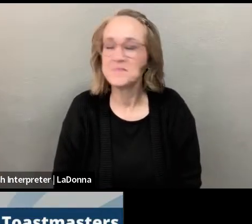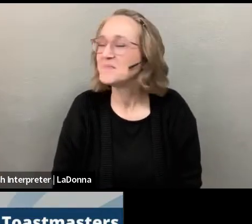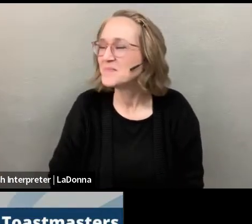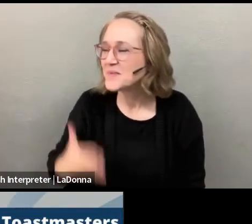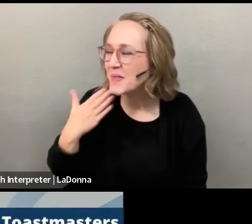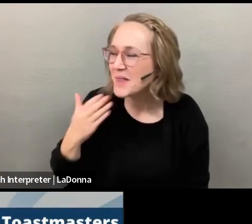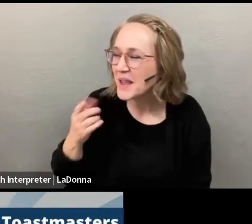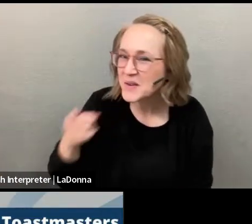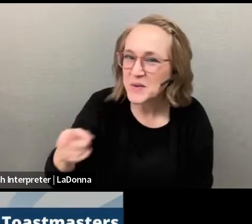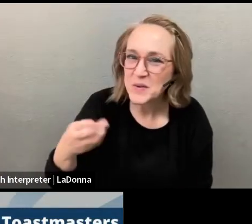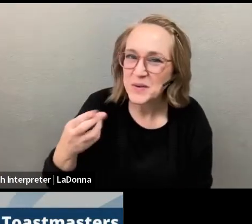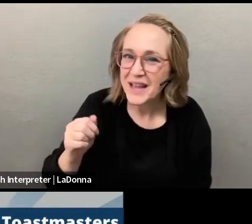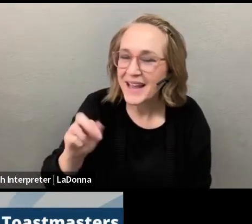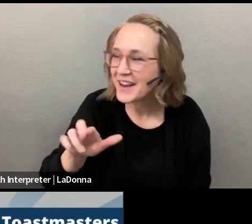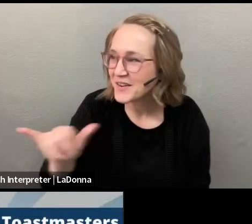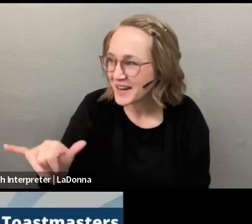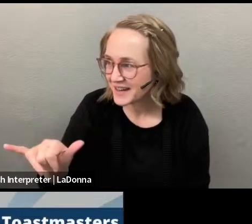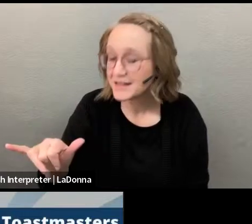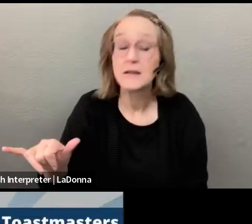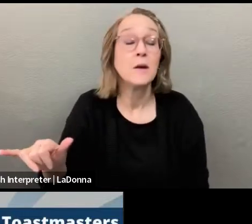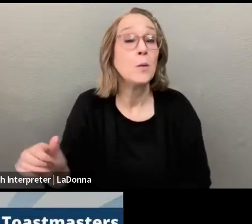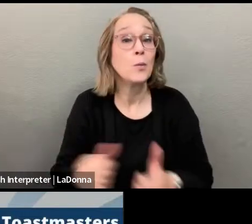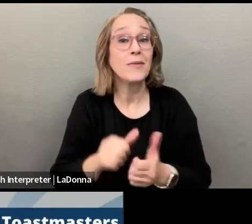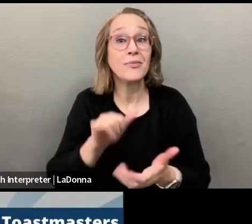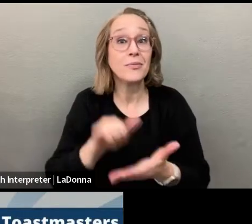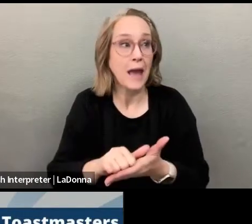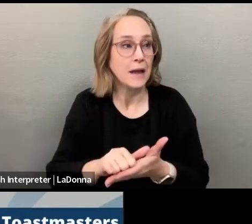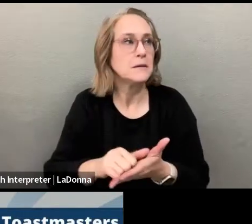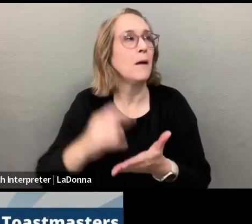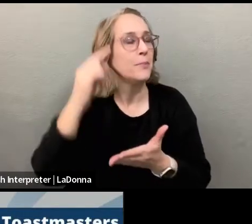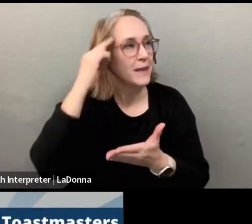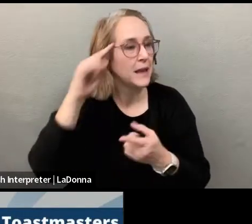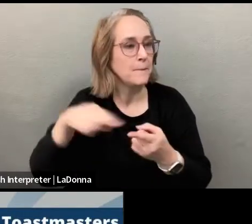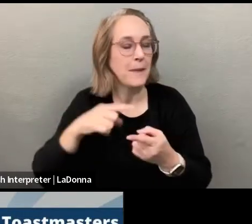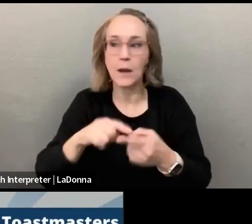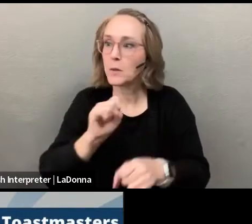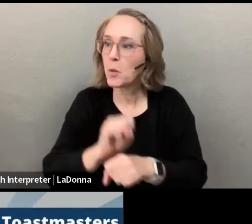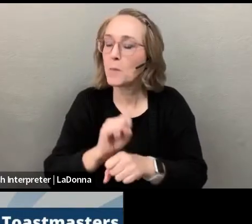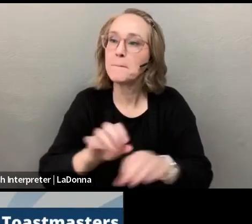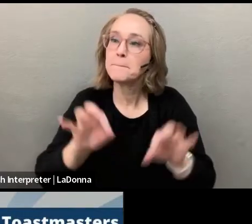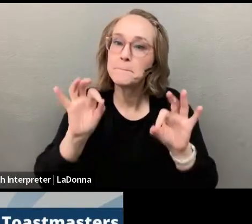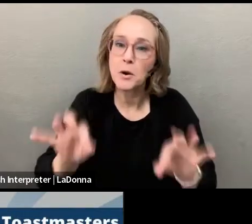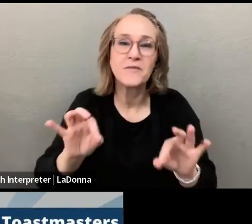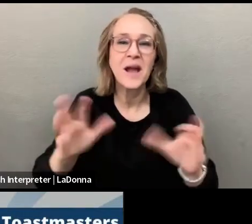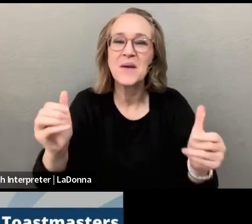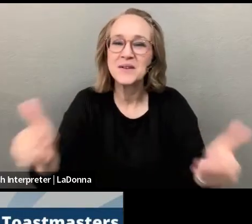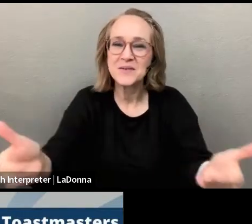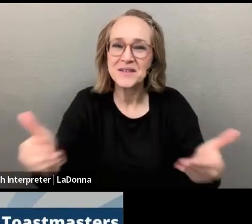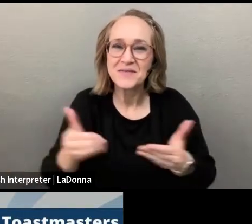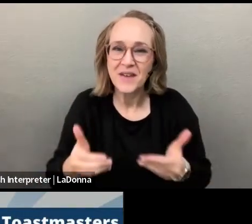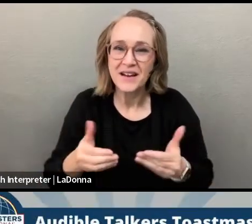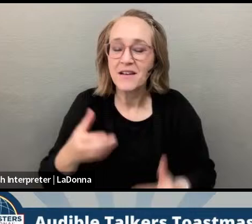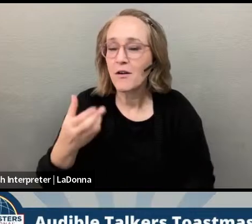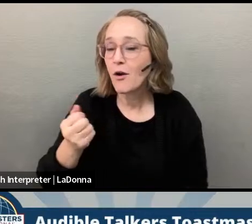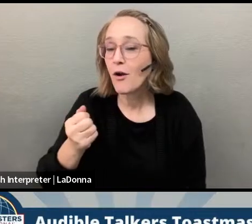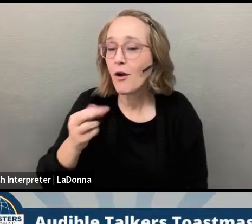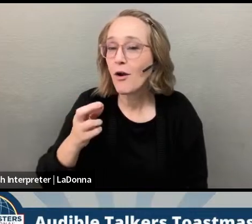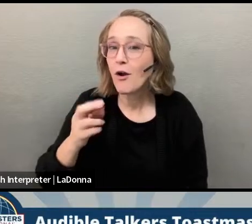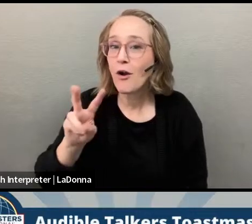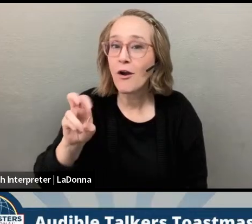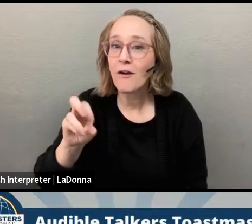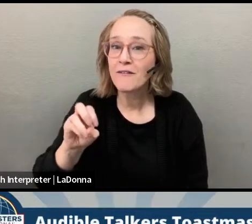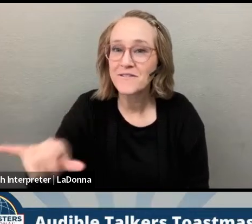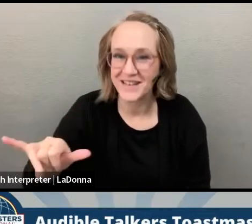Thank you. Thanks so much, Harry. And with that, and thinking about employment, I would love to invite Harvey to pop